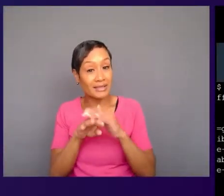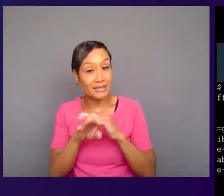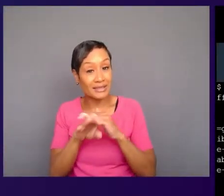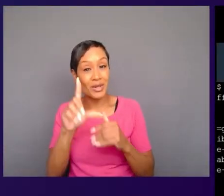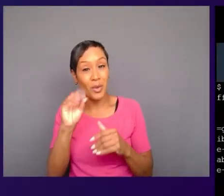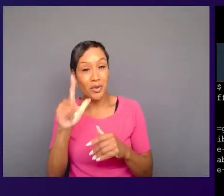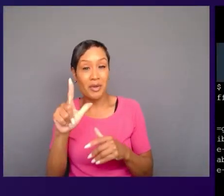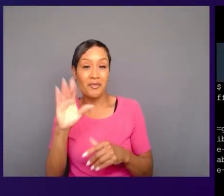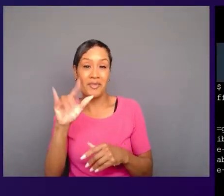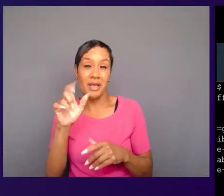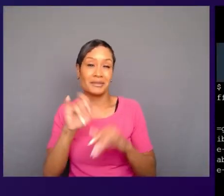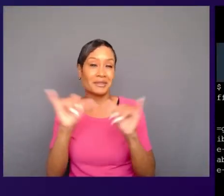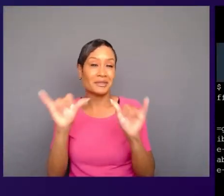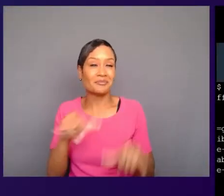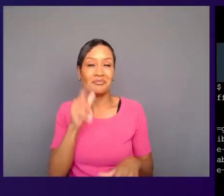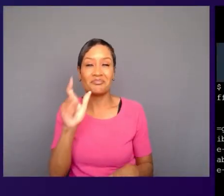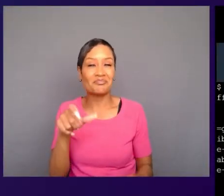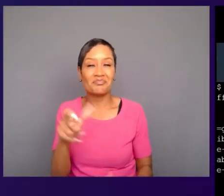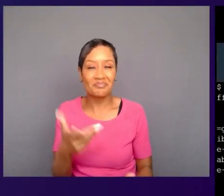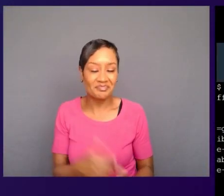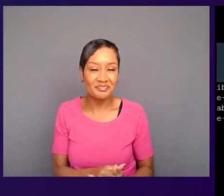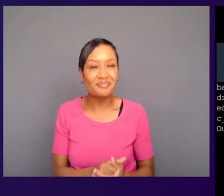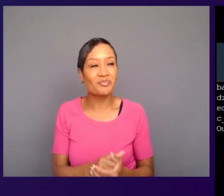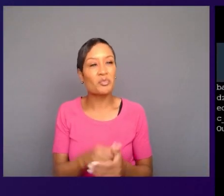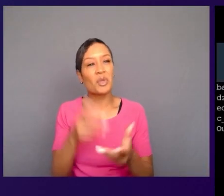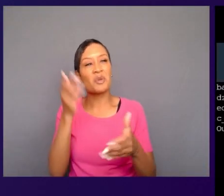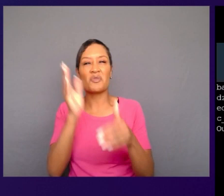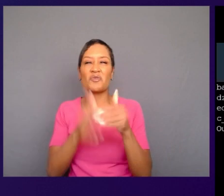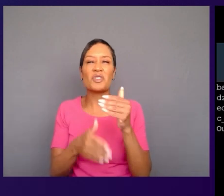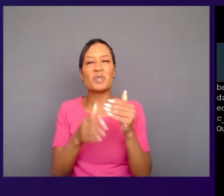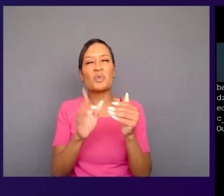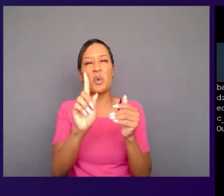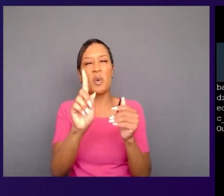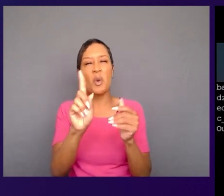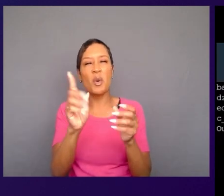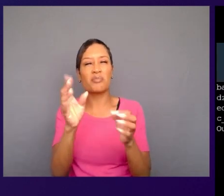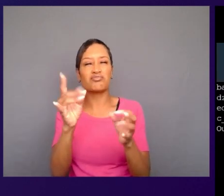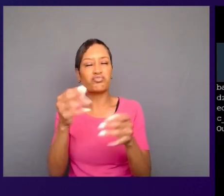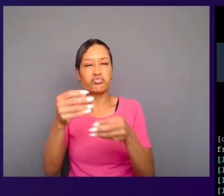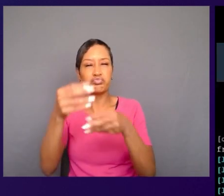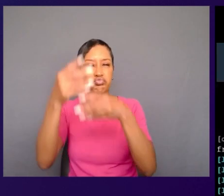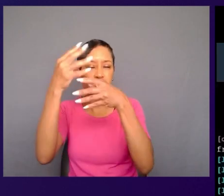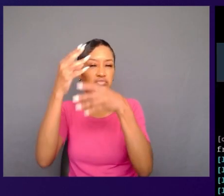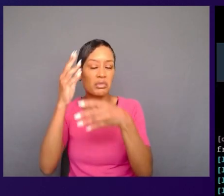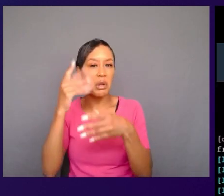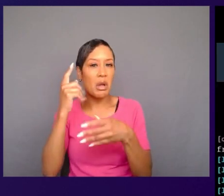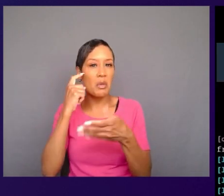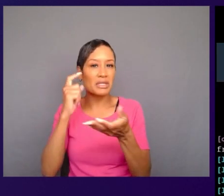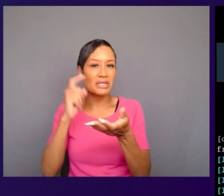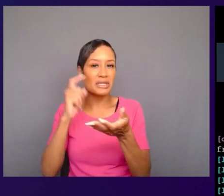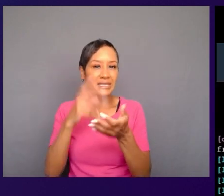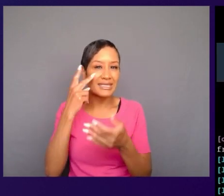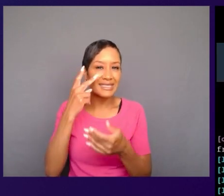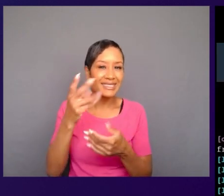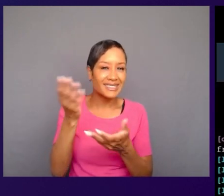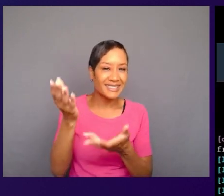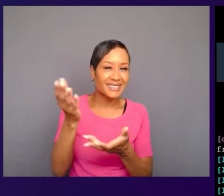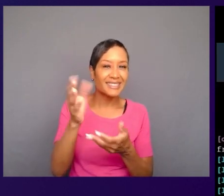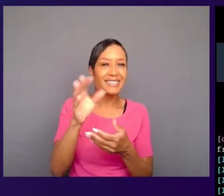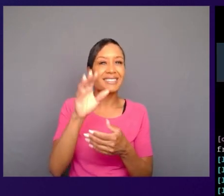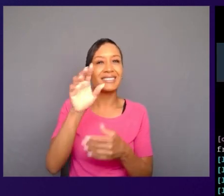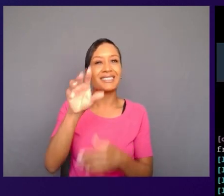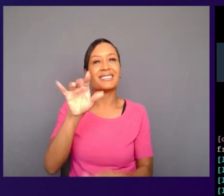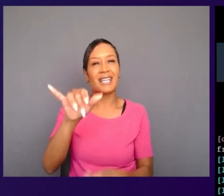system. So it should finish in just a little bit, and I should be able to see the result file. So